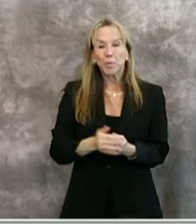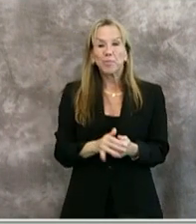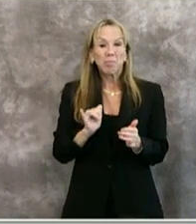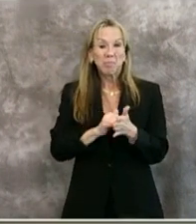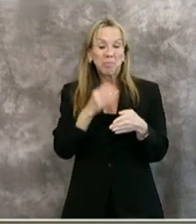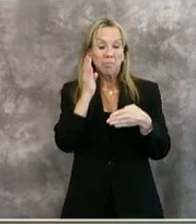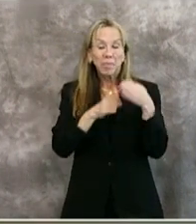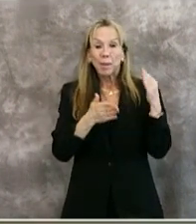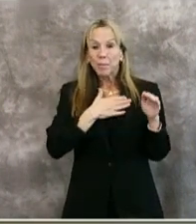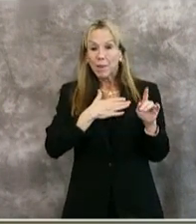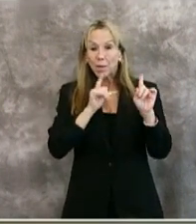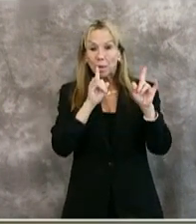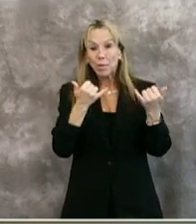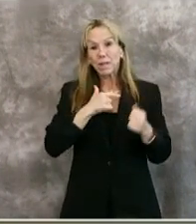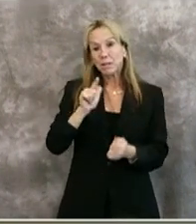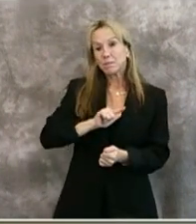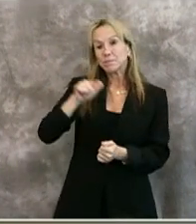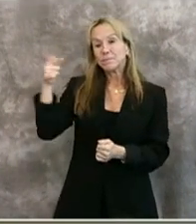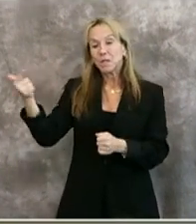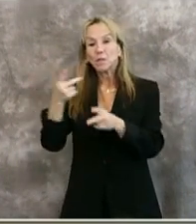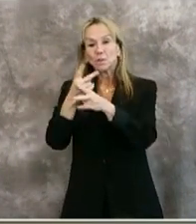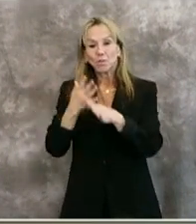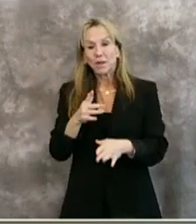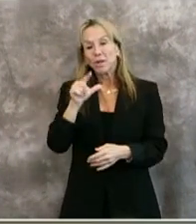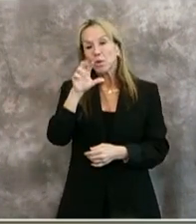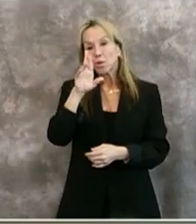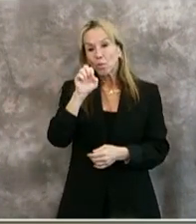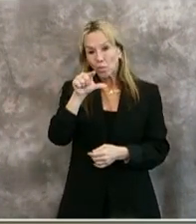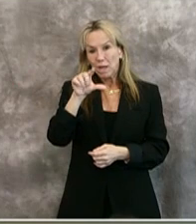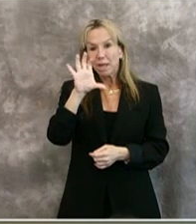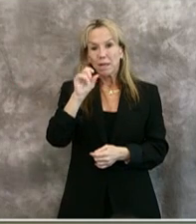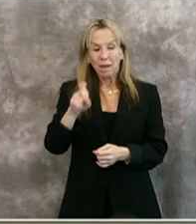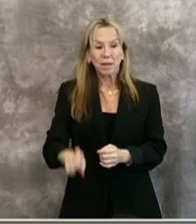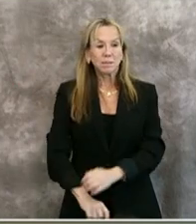concludes my section of the report. I will turn it back over to Supervisor Greg Cox.